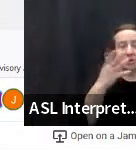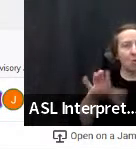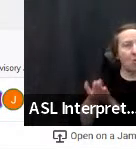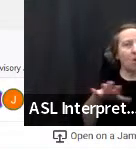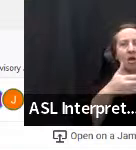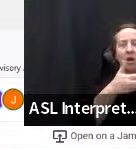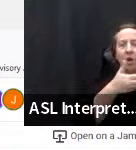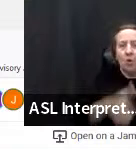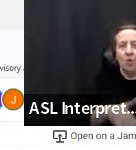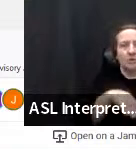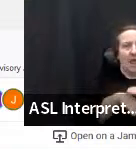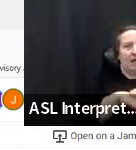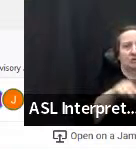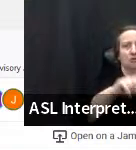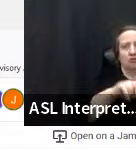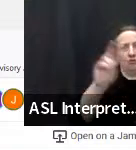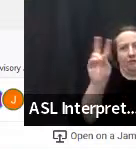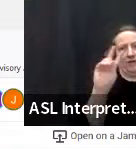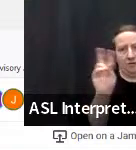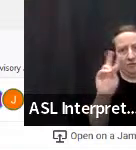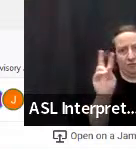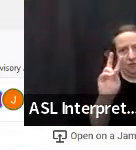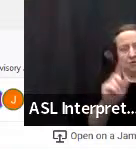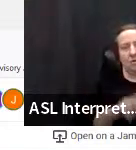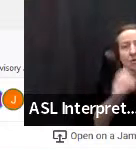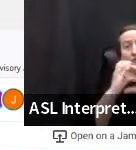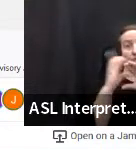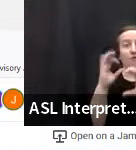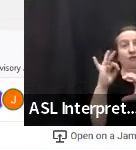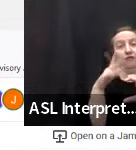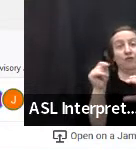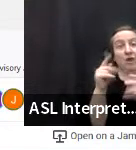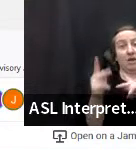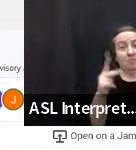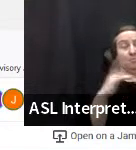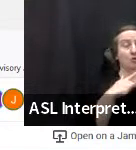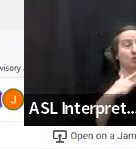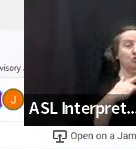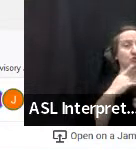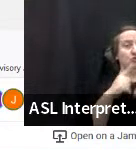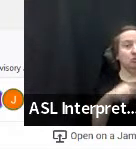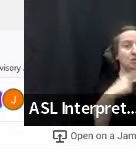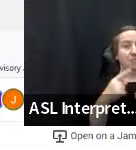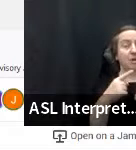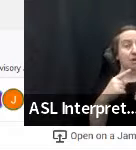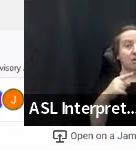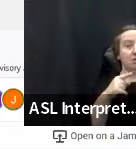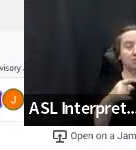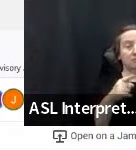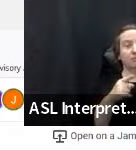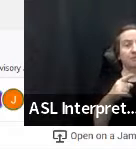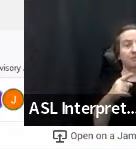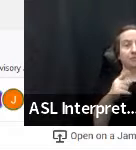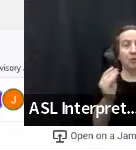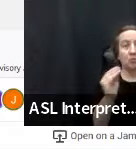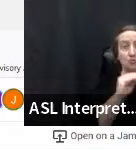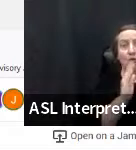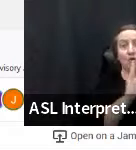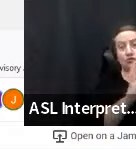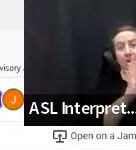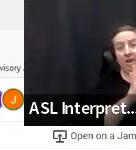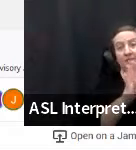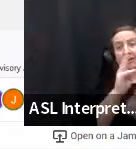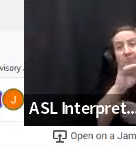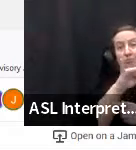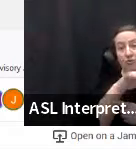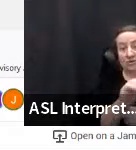to Vancouver. The freight people are concerned about access or about the increased traffic at Marine Drive